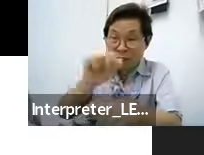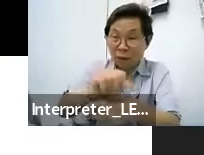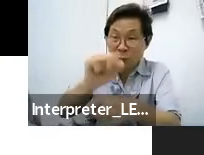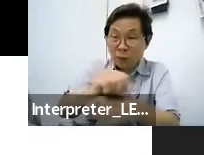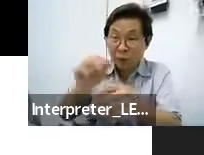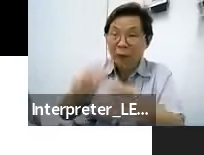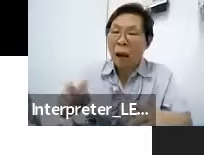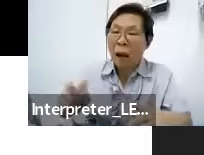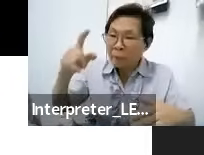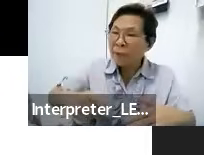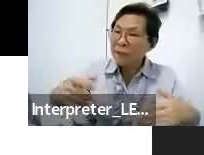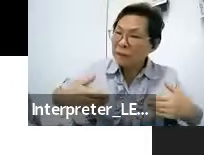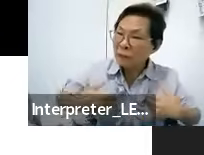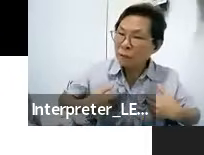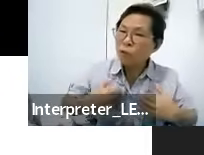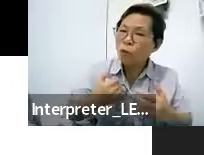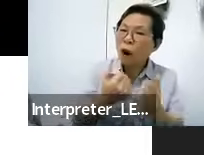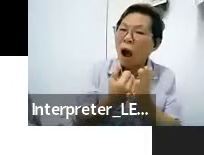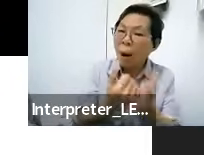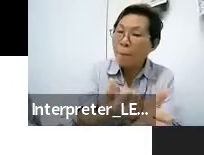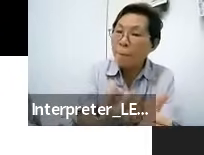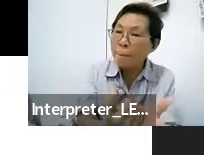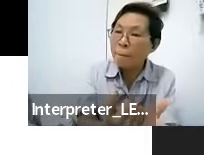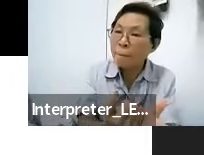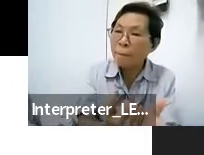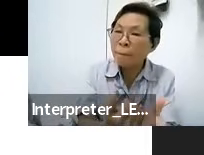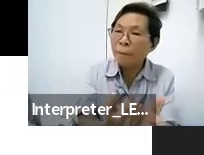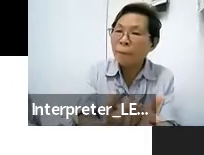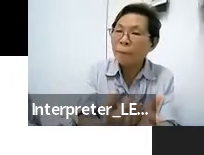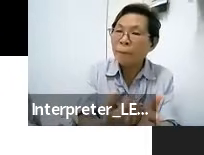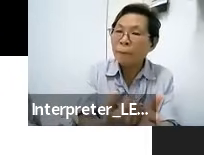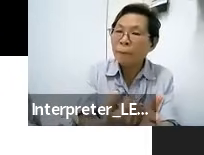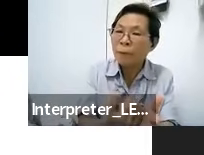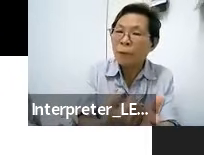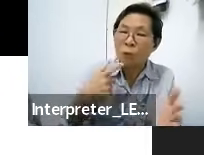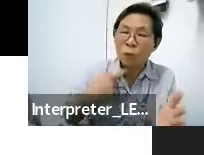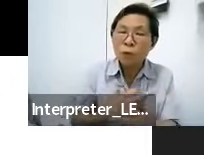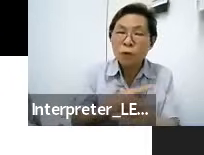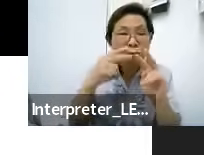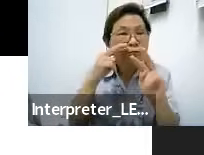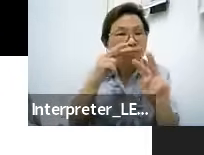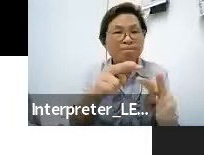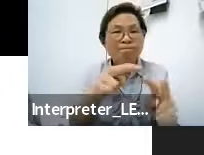at how we still be fit for purpose. We should be looking at that.